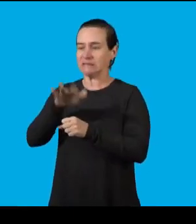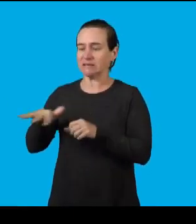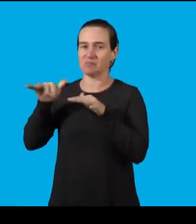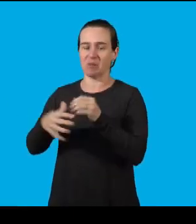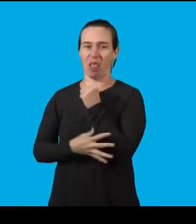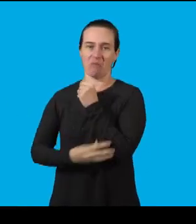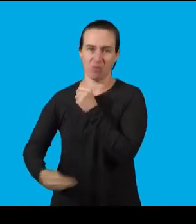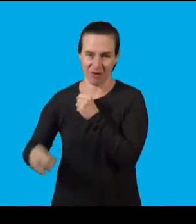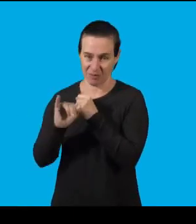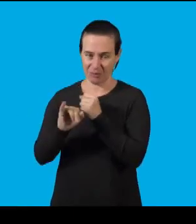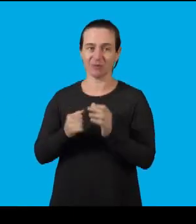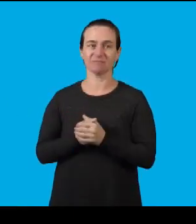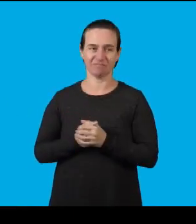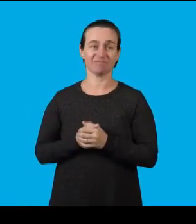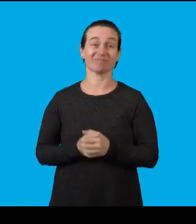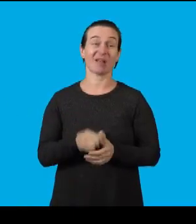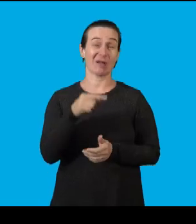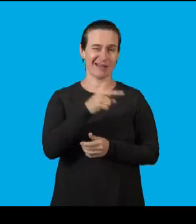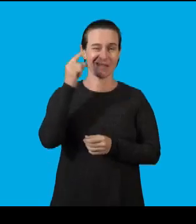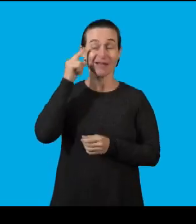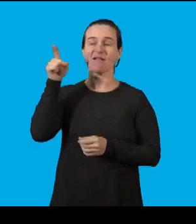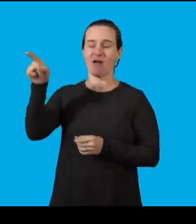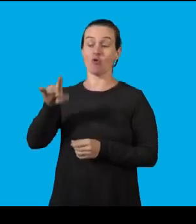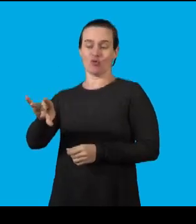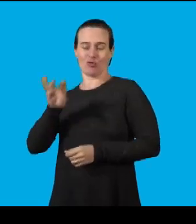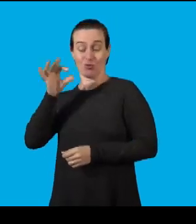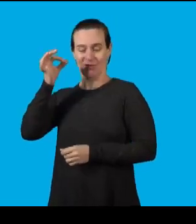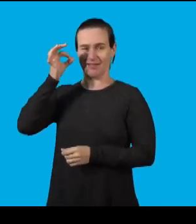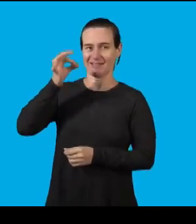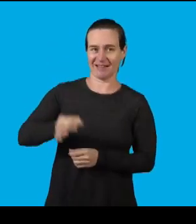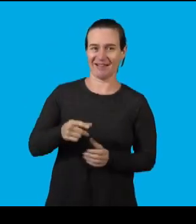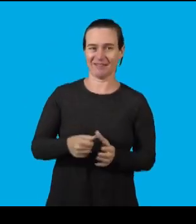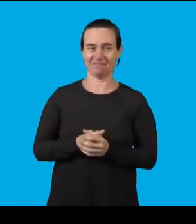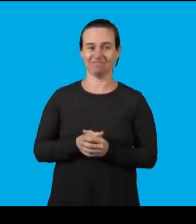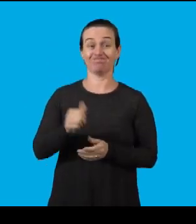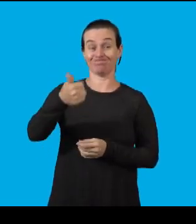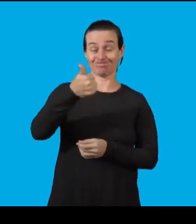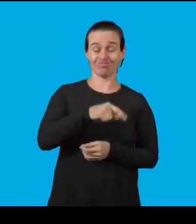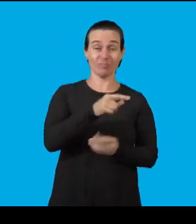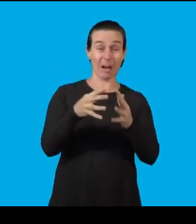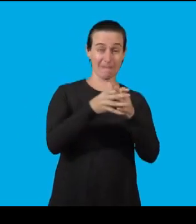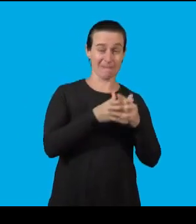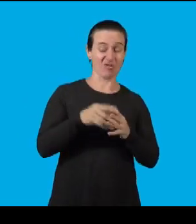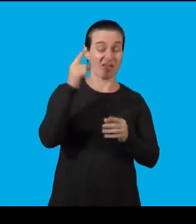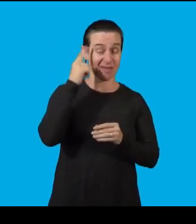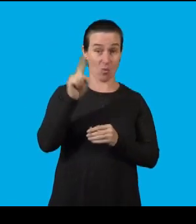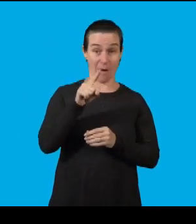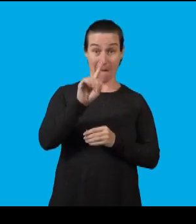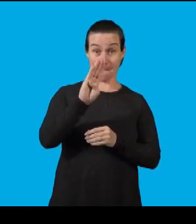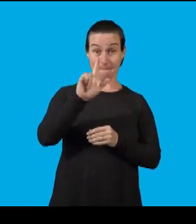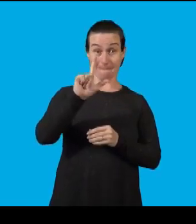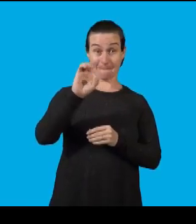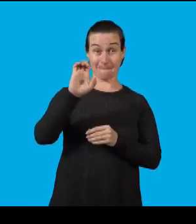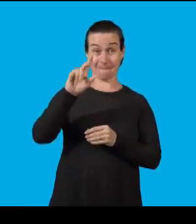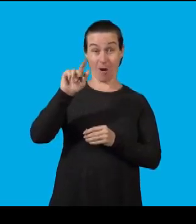the USA saw the blockade as a decision, very important to highlight, decision that the Soviet Union